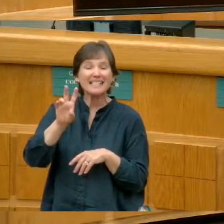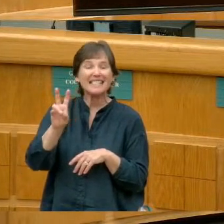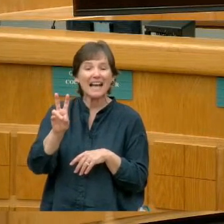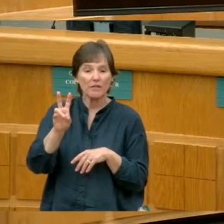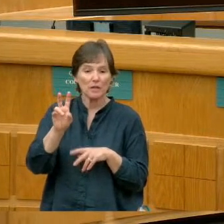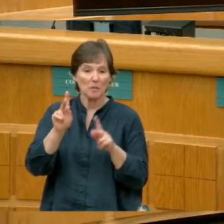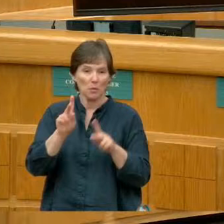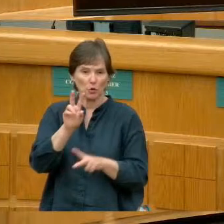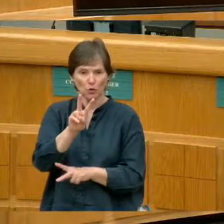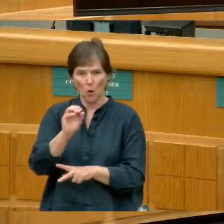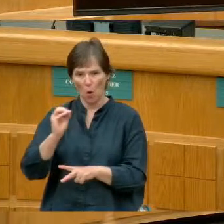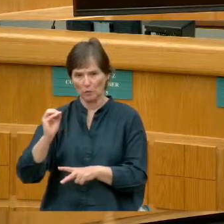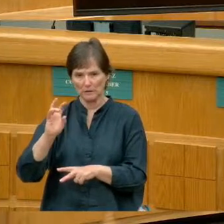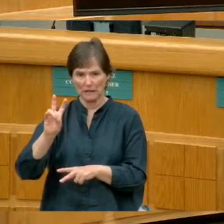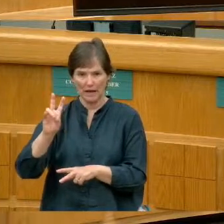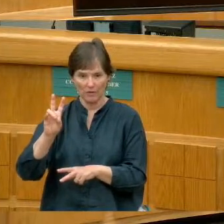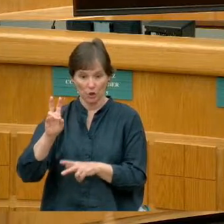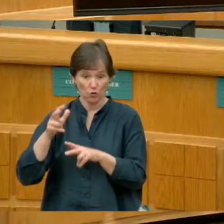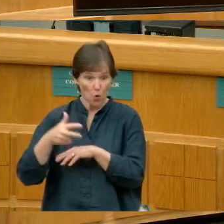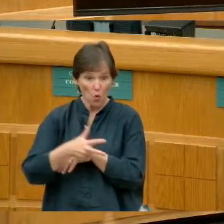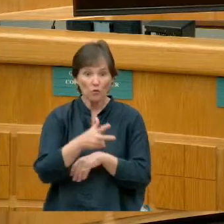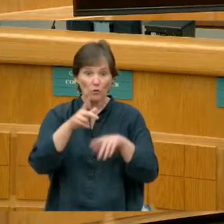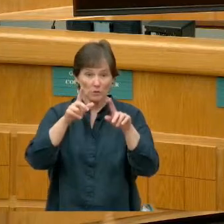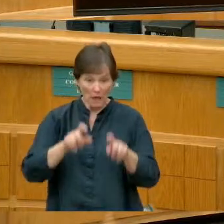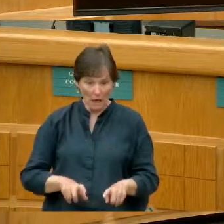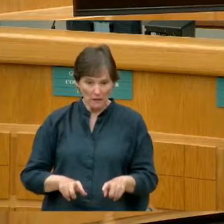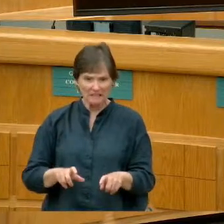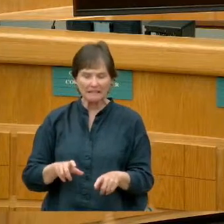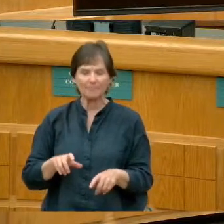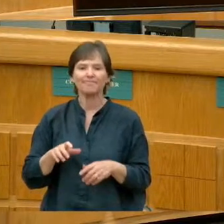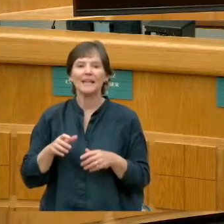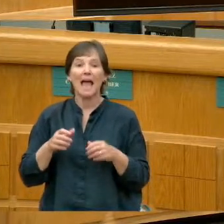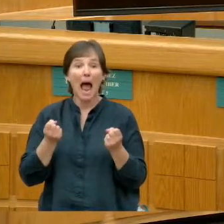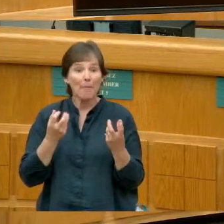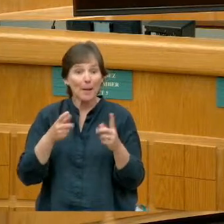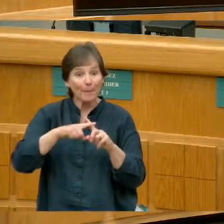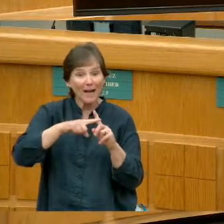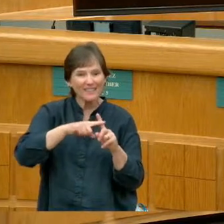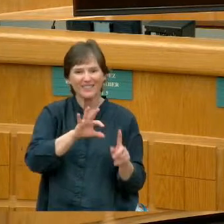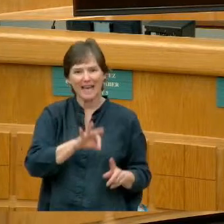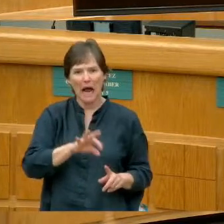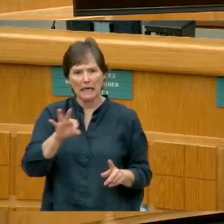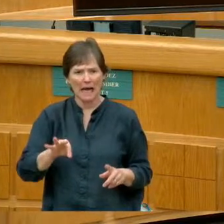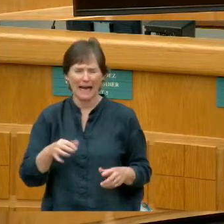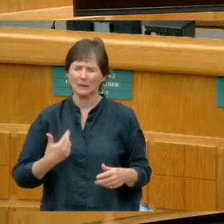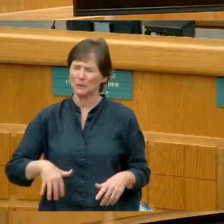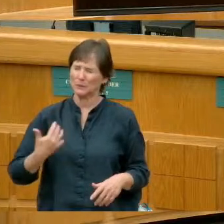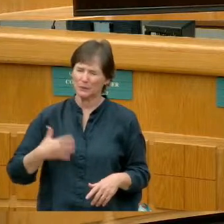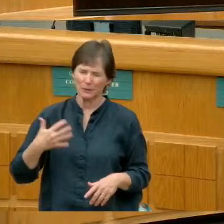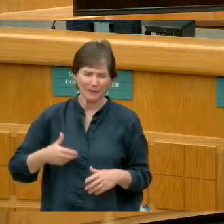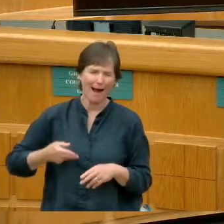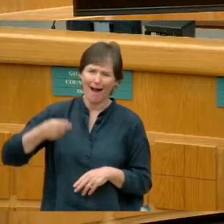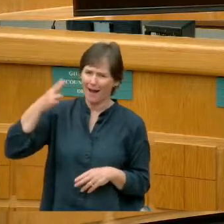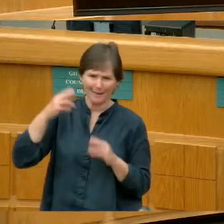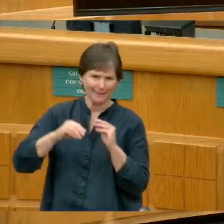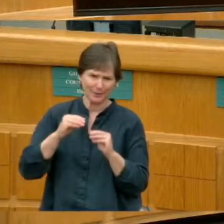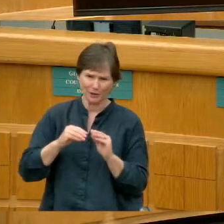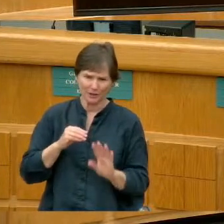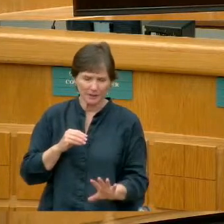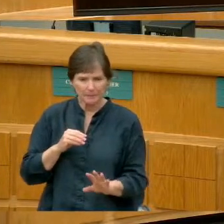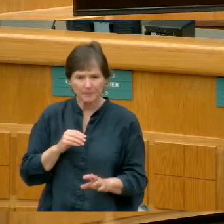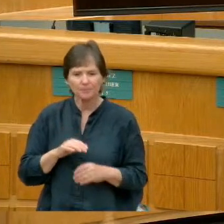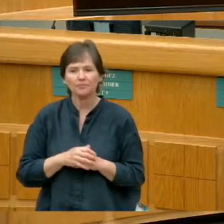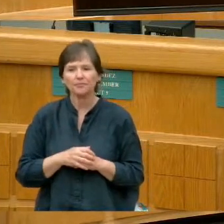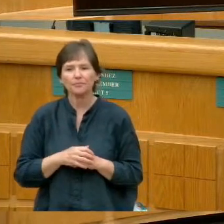a 44% positive rate. So help our hospitals to recover their COVID-19 patients